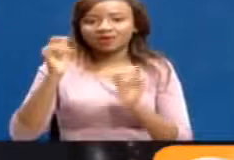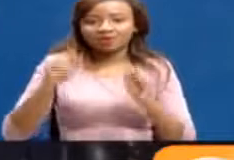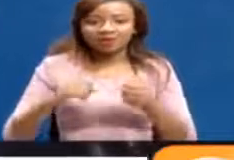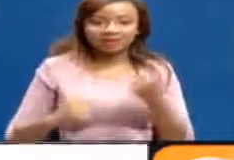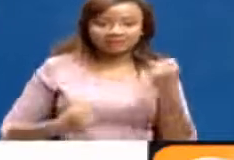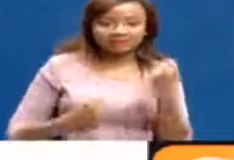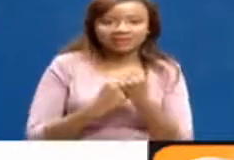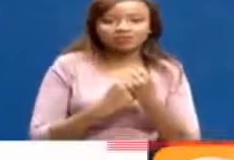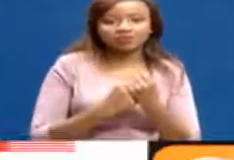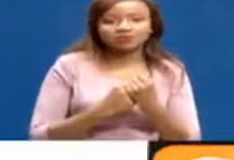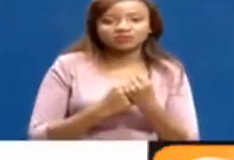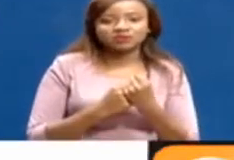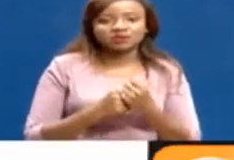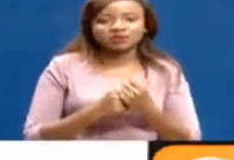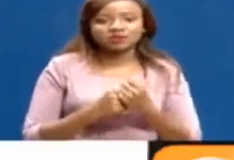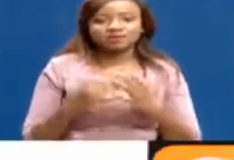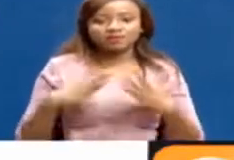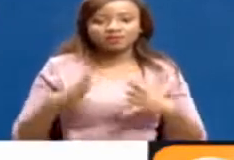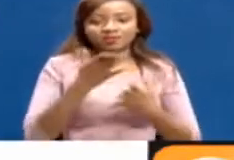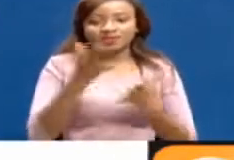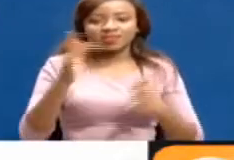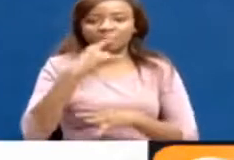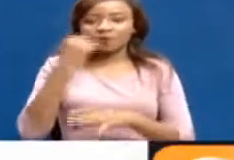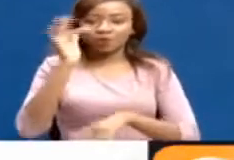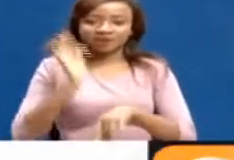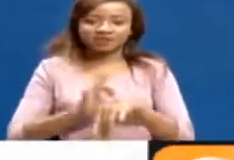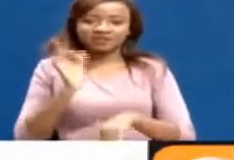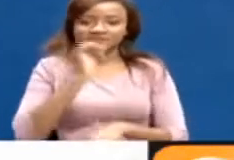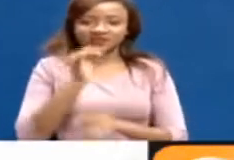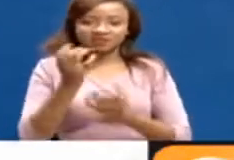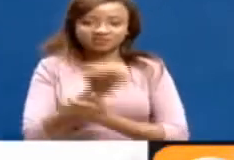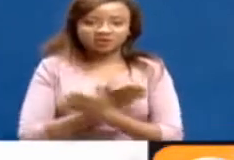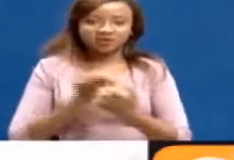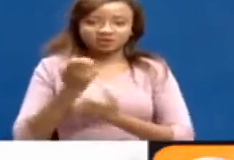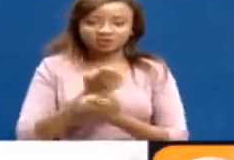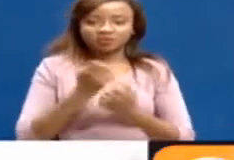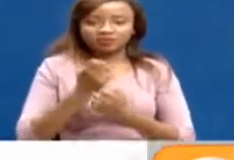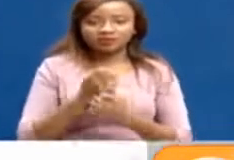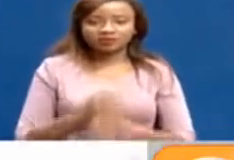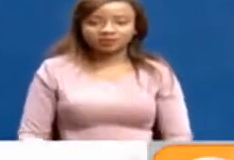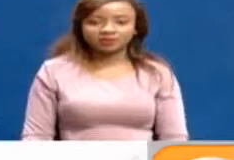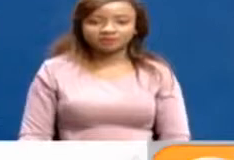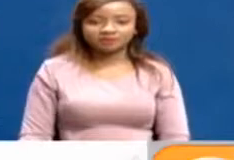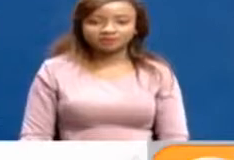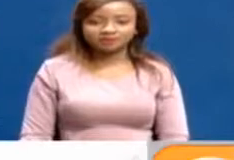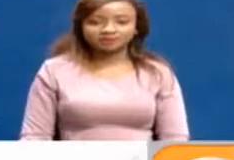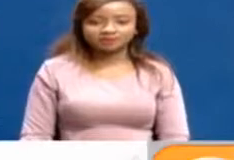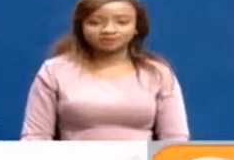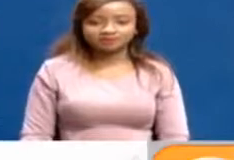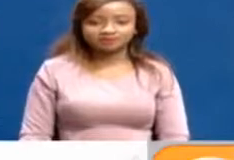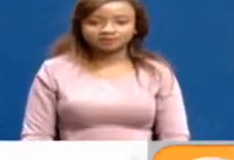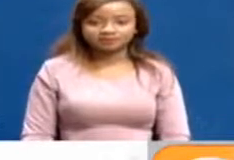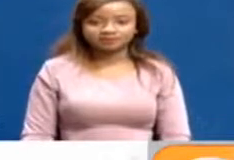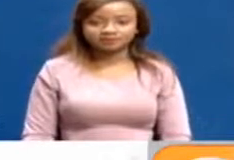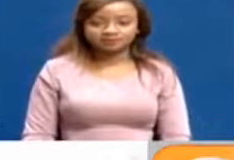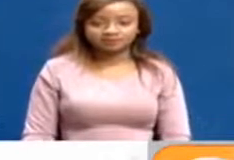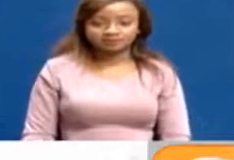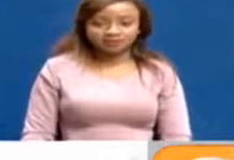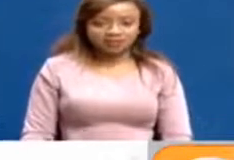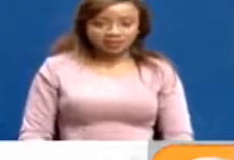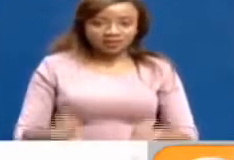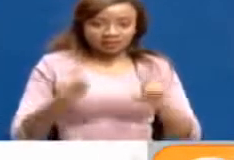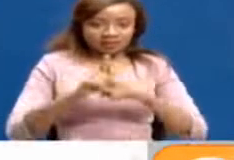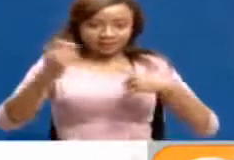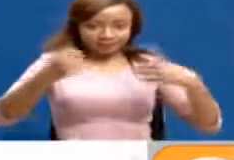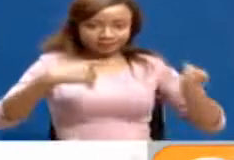cushioning those who might be adversely affected economically by the coronavirus. All right, Senator, questions are coming in thick